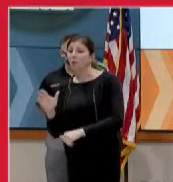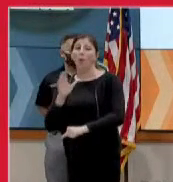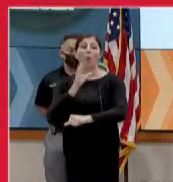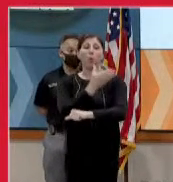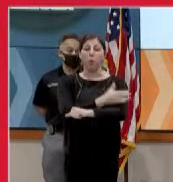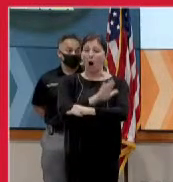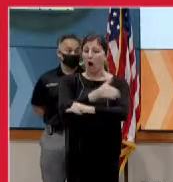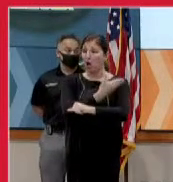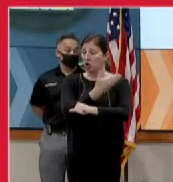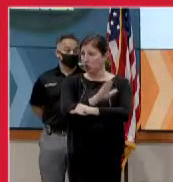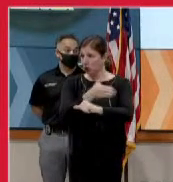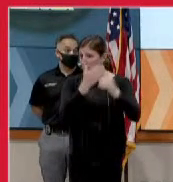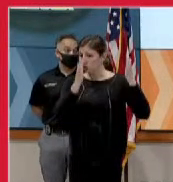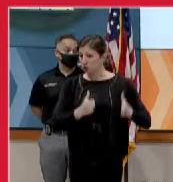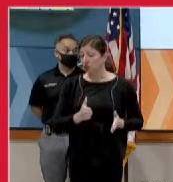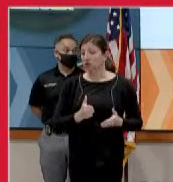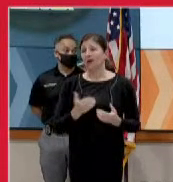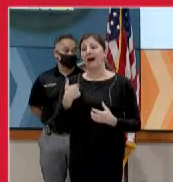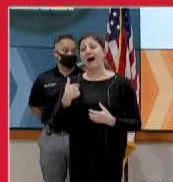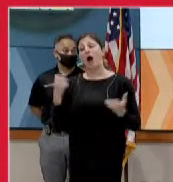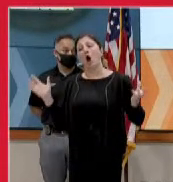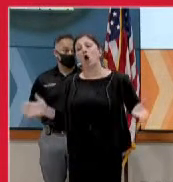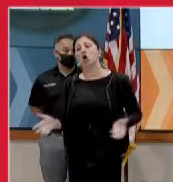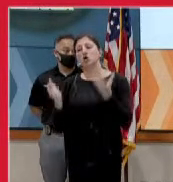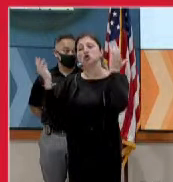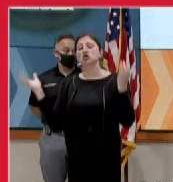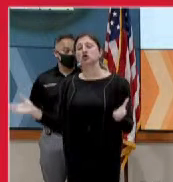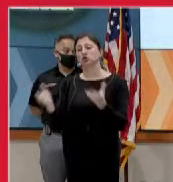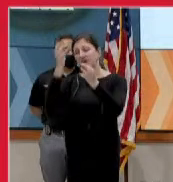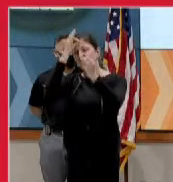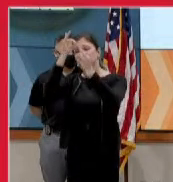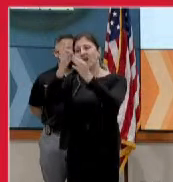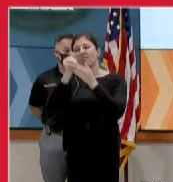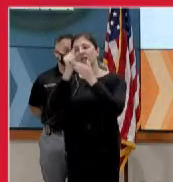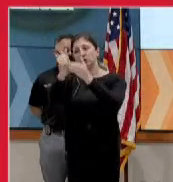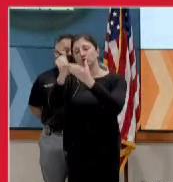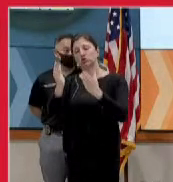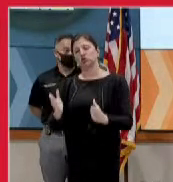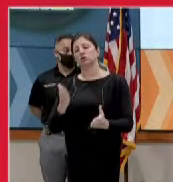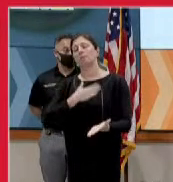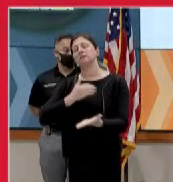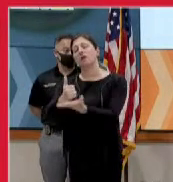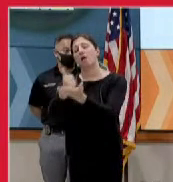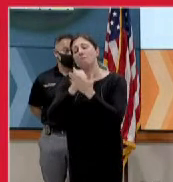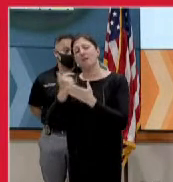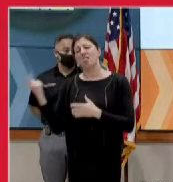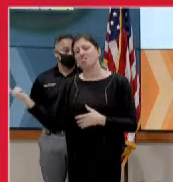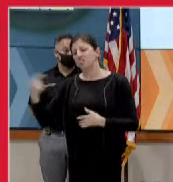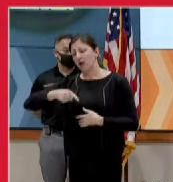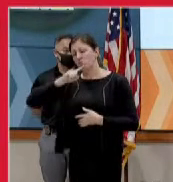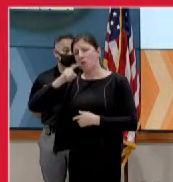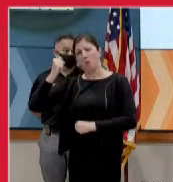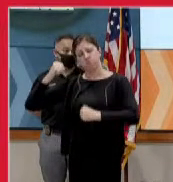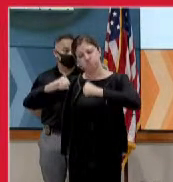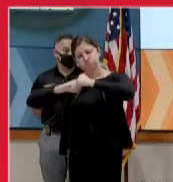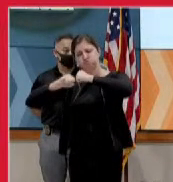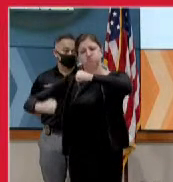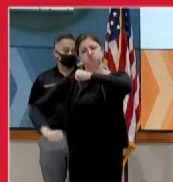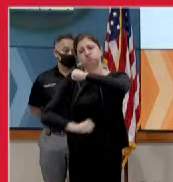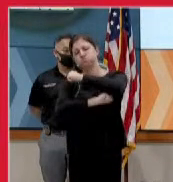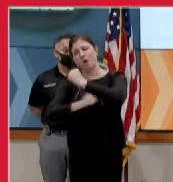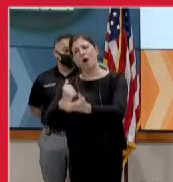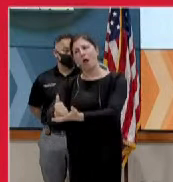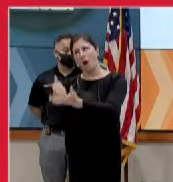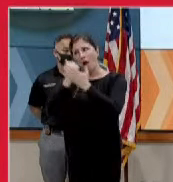urge faith leaders also to help us with this. Faith leaders have been a rock throughout all of this, not